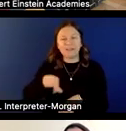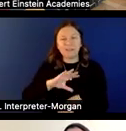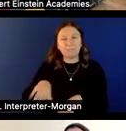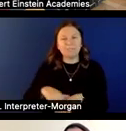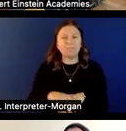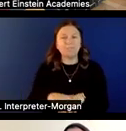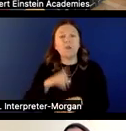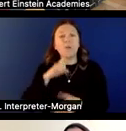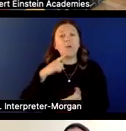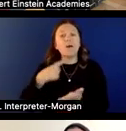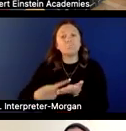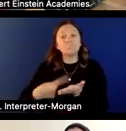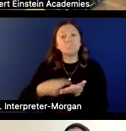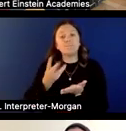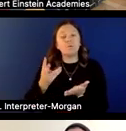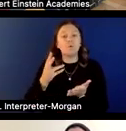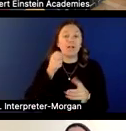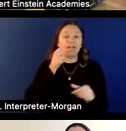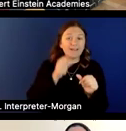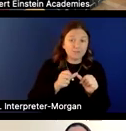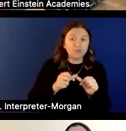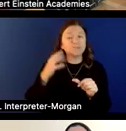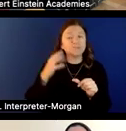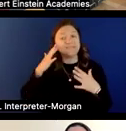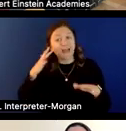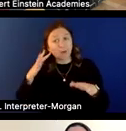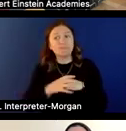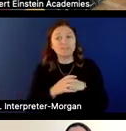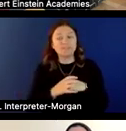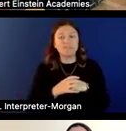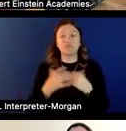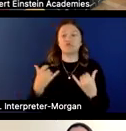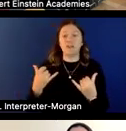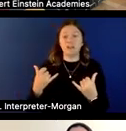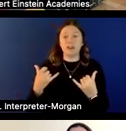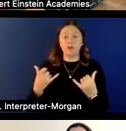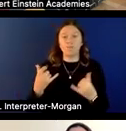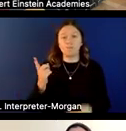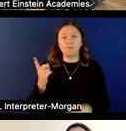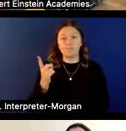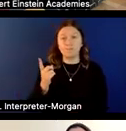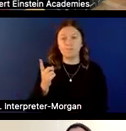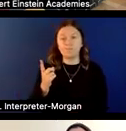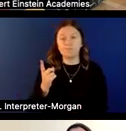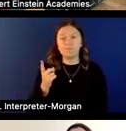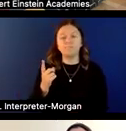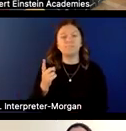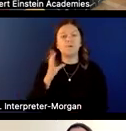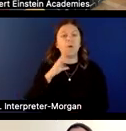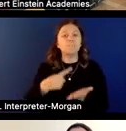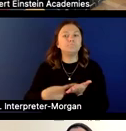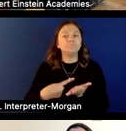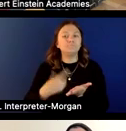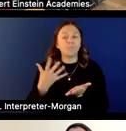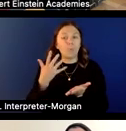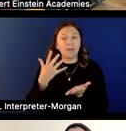over some letters and sounds. And again, this is right now we she's going to cover what I want. So if you see something missing,